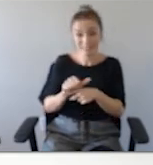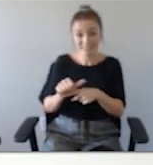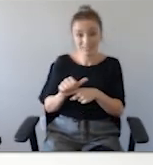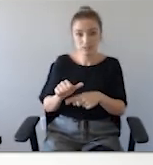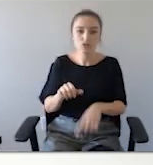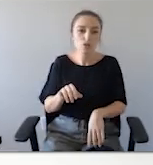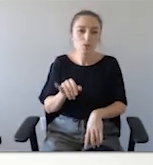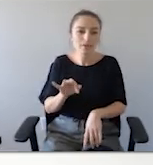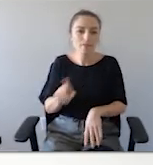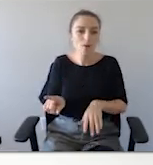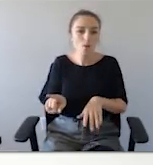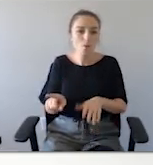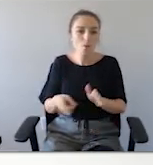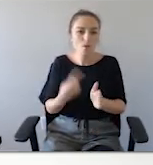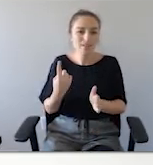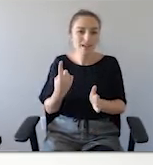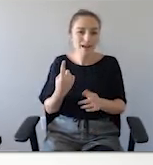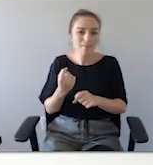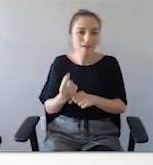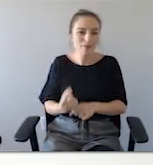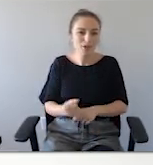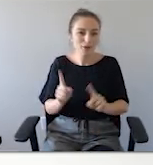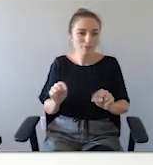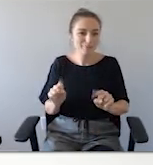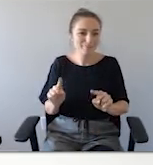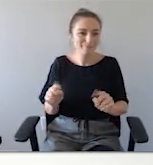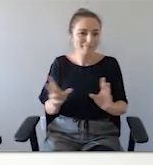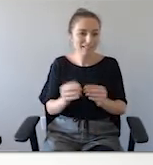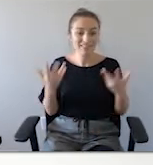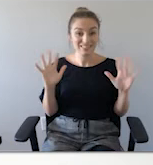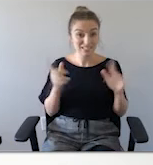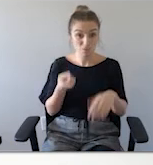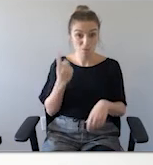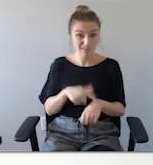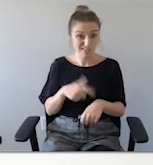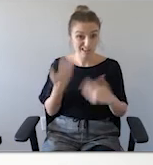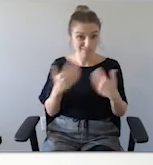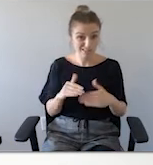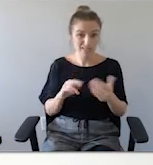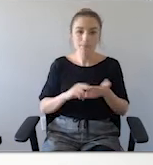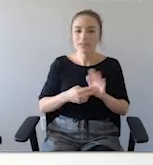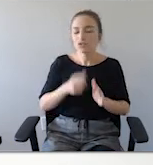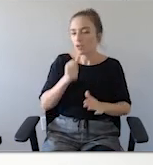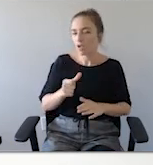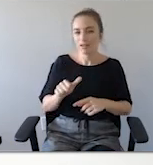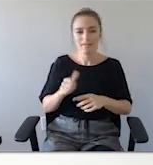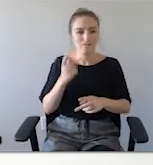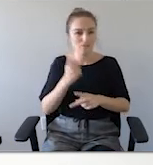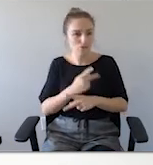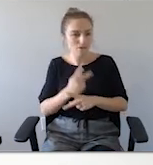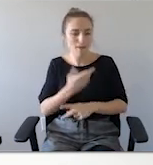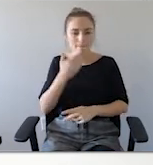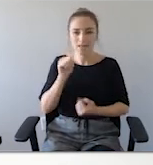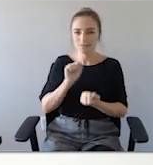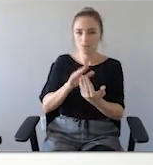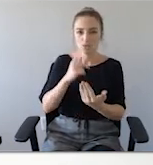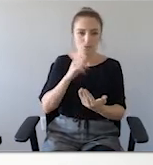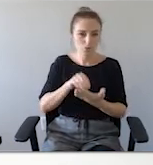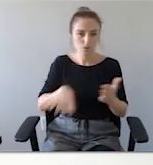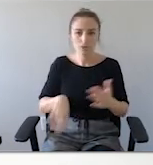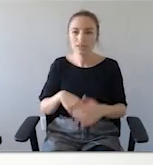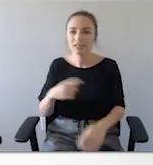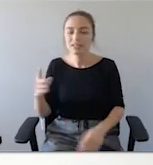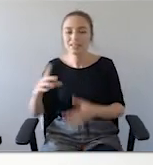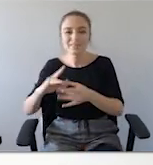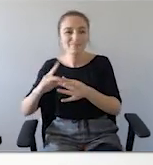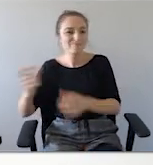not going to get better at figuring that out. Yeah. I think it kind of piggybacks or very similar to what he was just talking about. I think